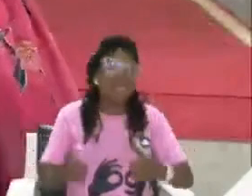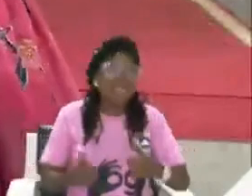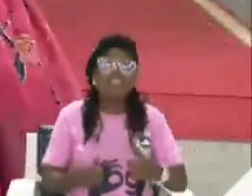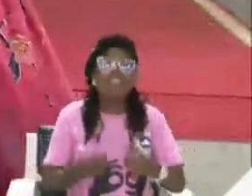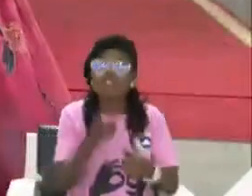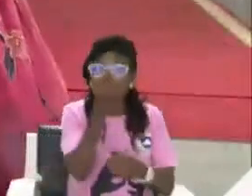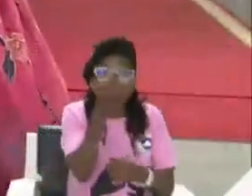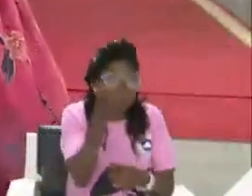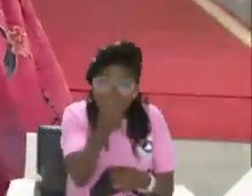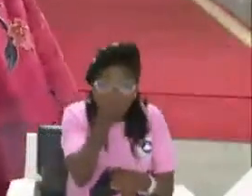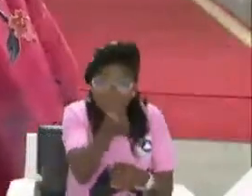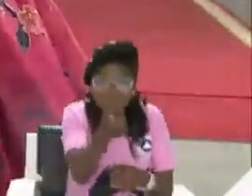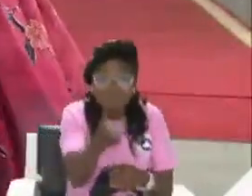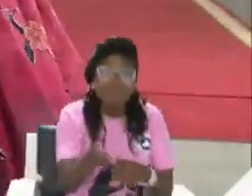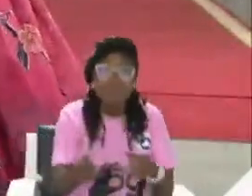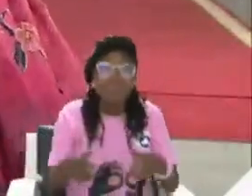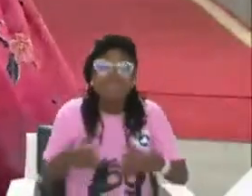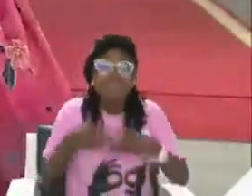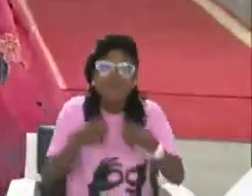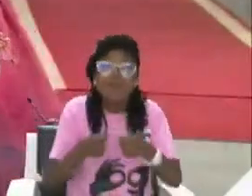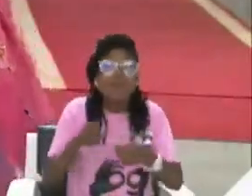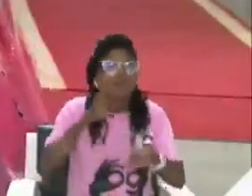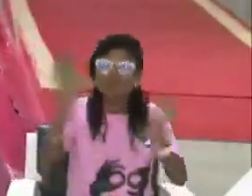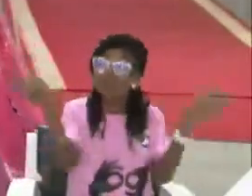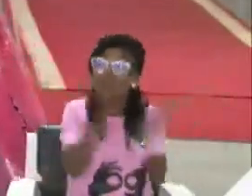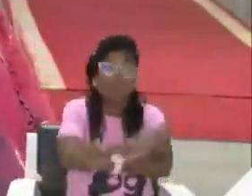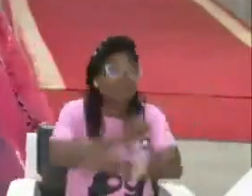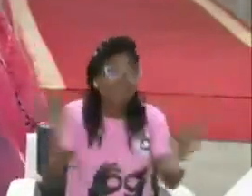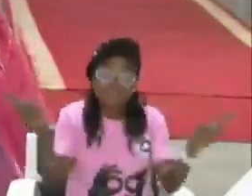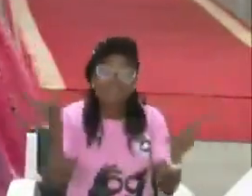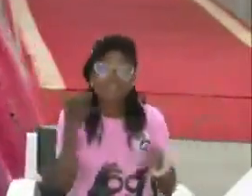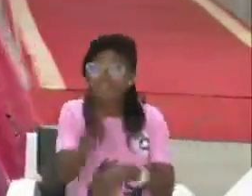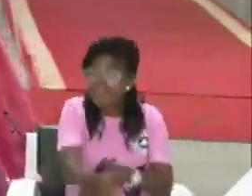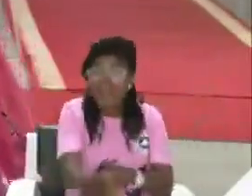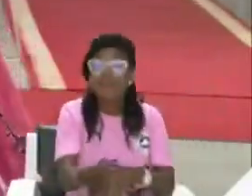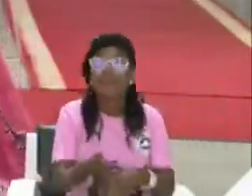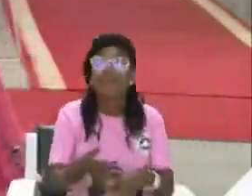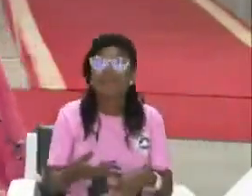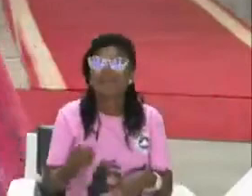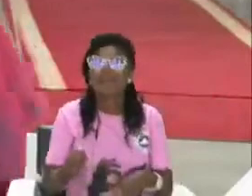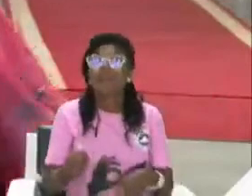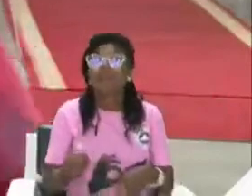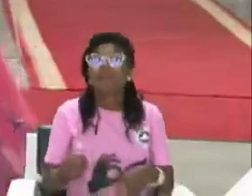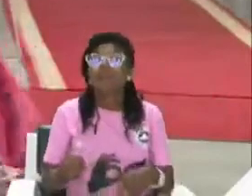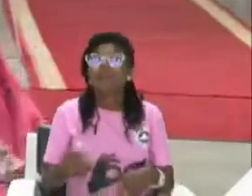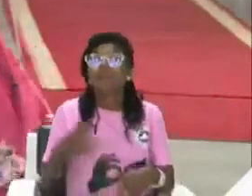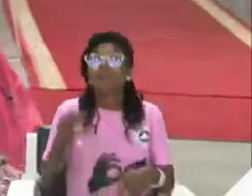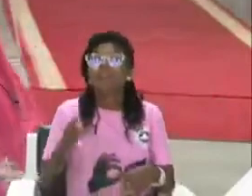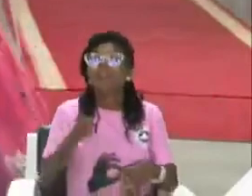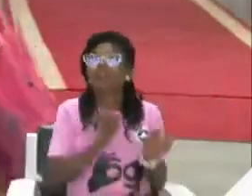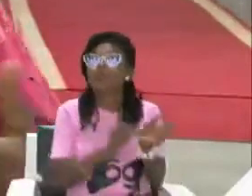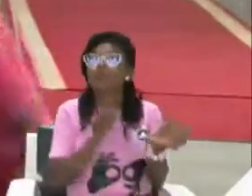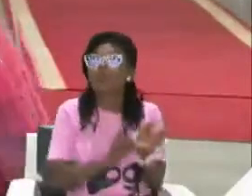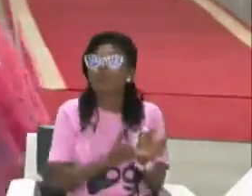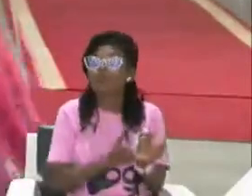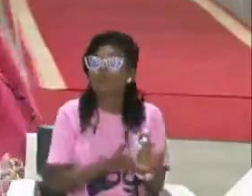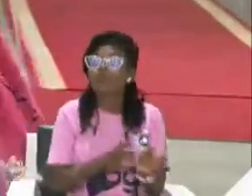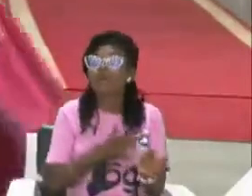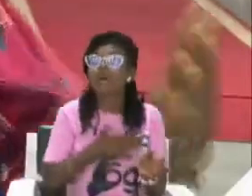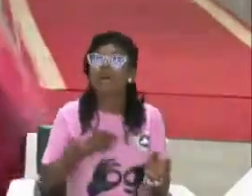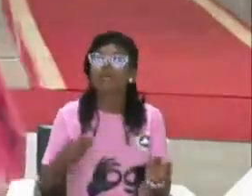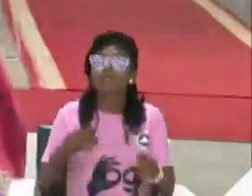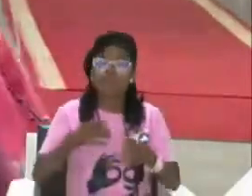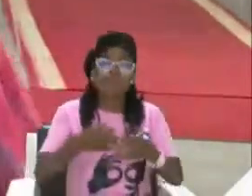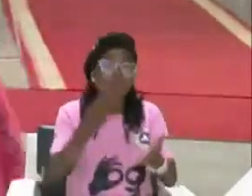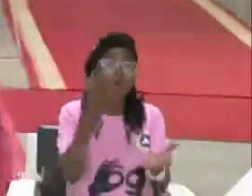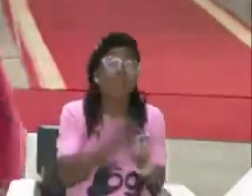have any fibroid. We went back to the hospital. When we went back to the hospital, the doctor brought out my files. He